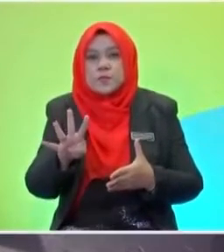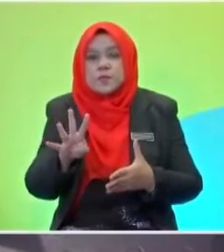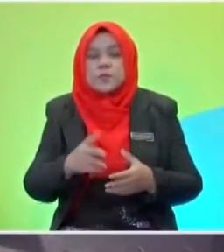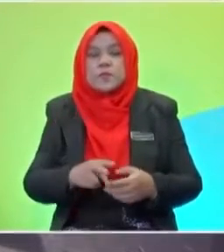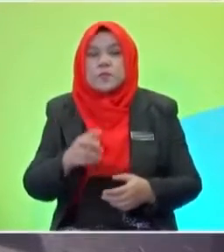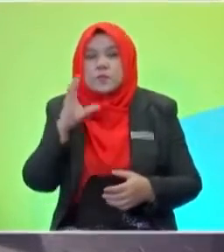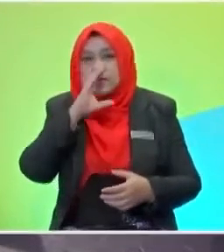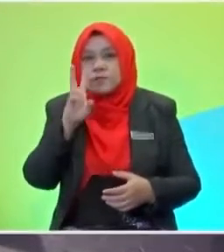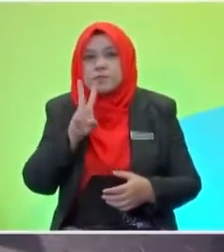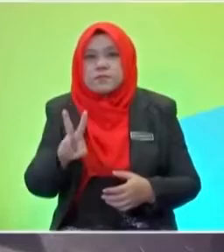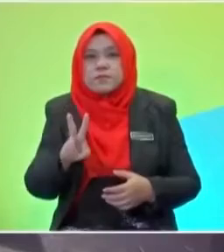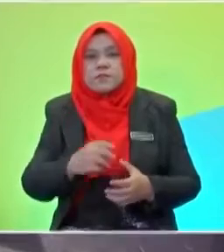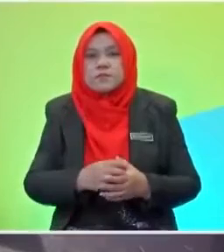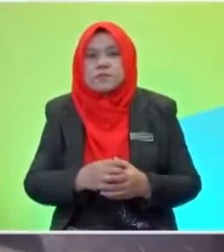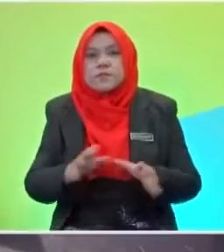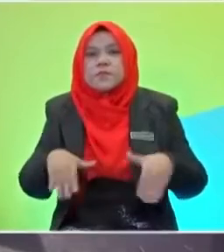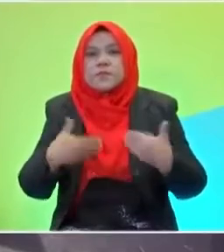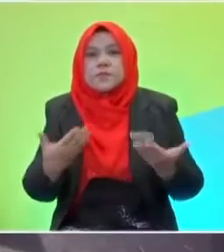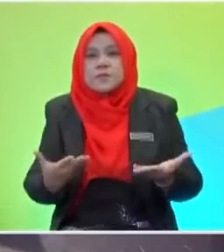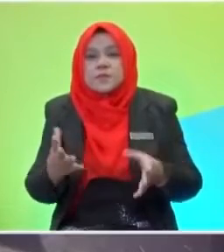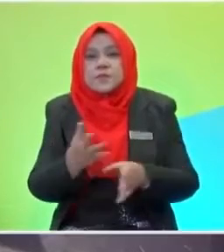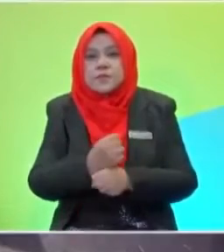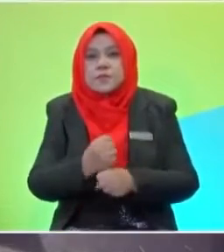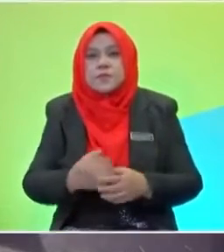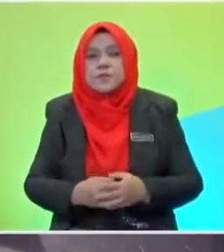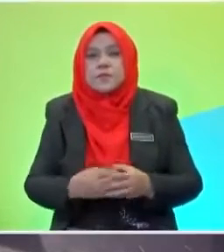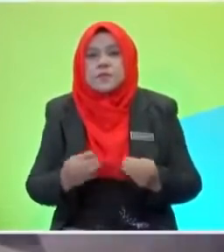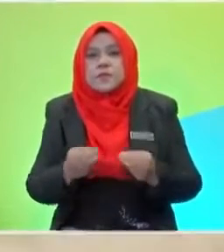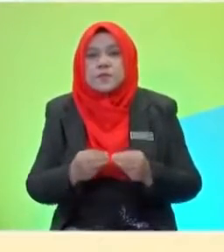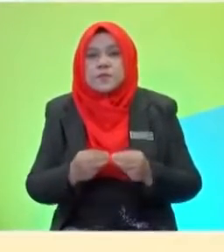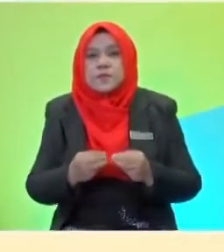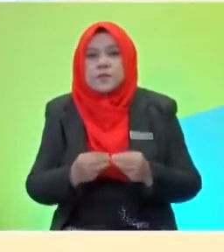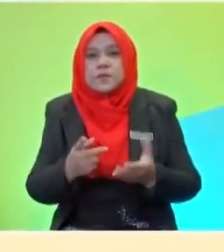V, each of them get how many marbles? Can you help me to count, Chris?